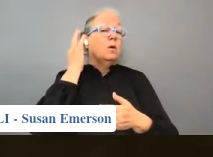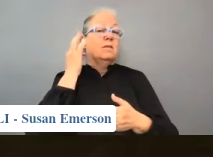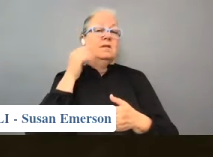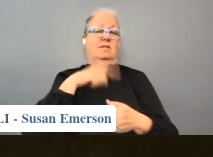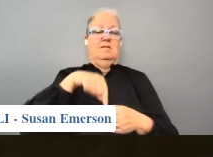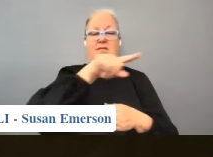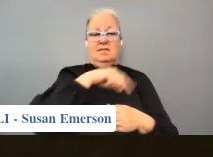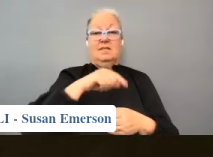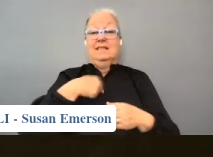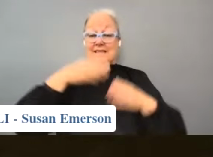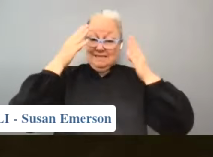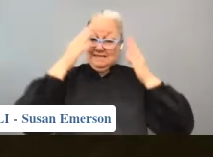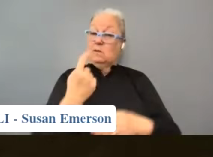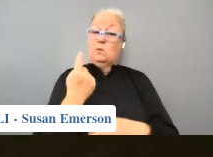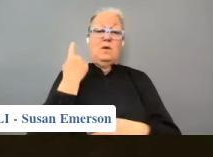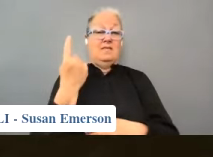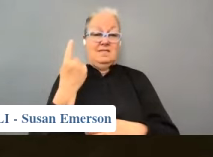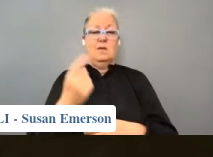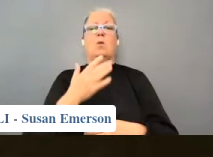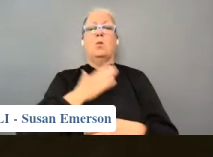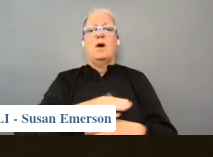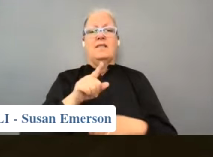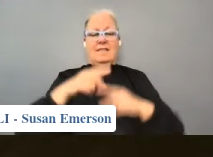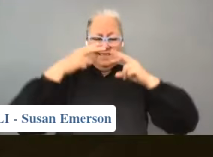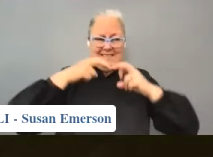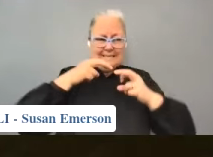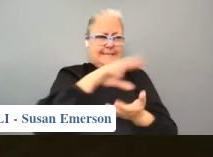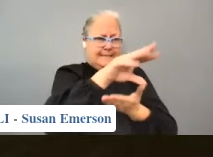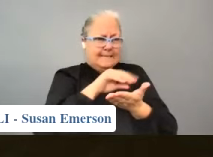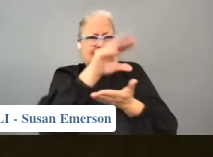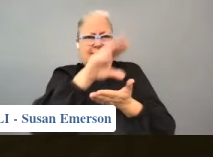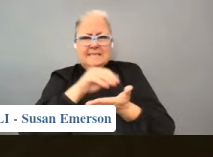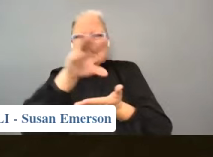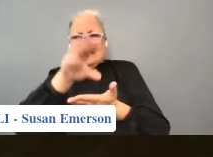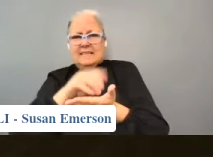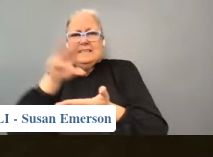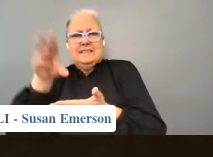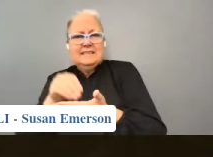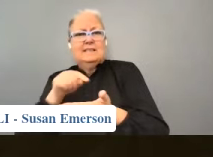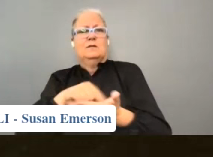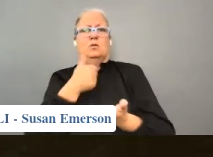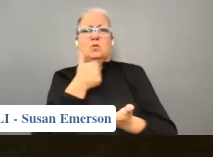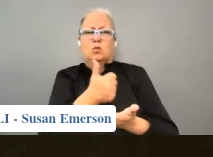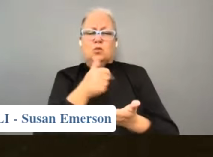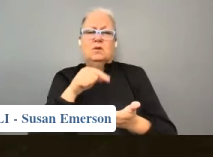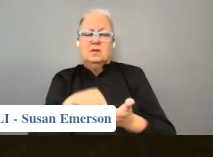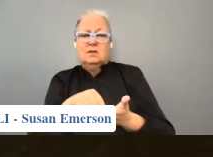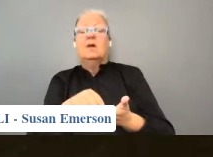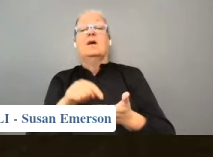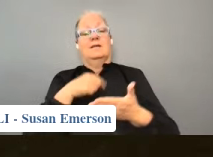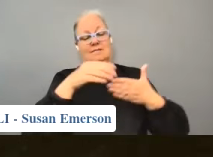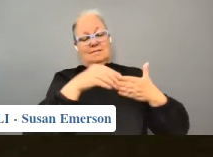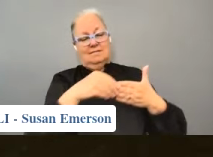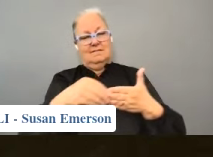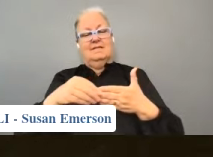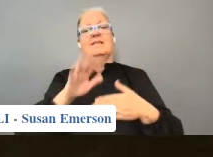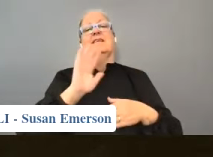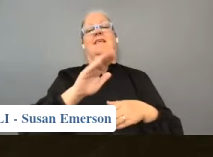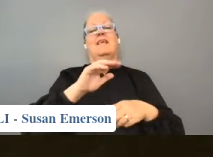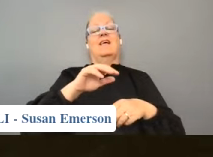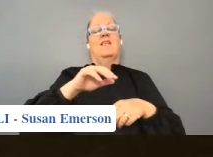specifically to building the evidence base to end violence against women and children. And as part of this, we lead Australia's national research agenda to